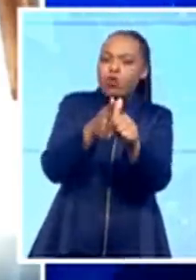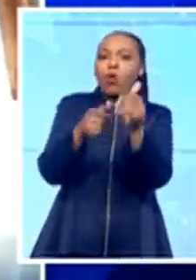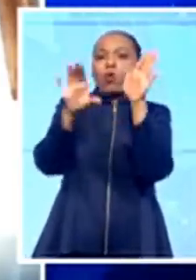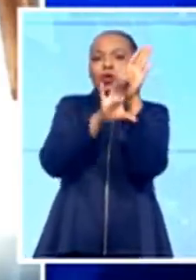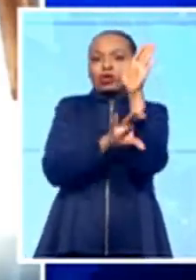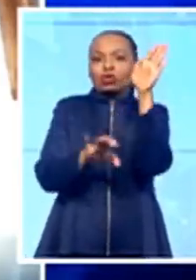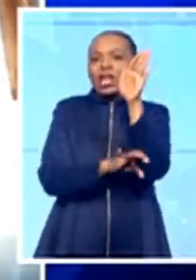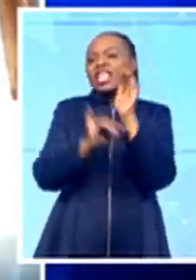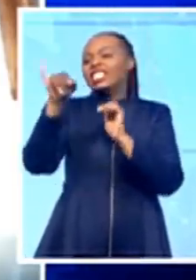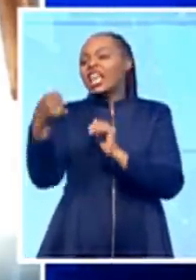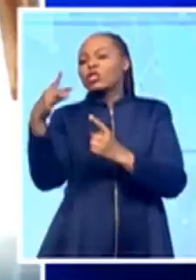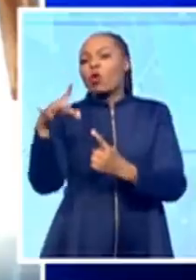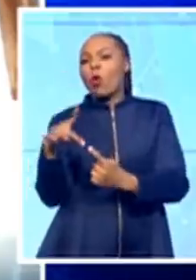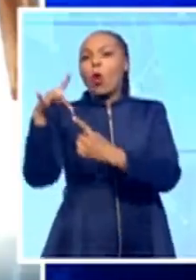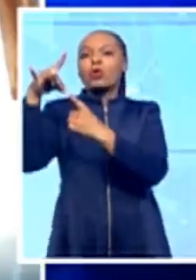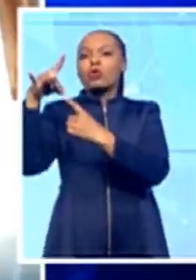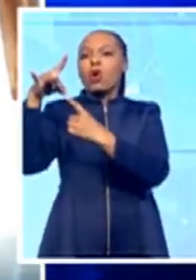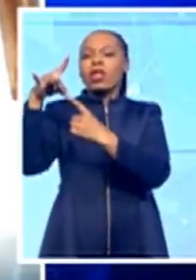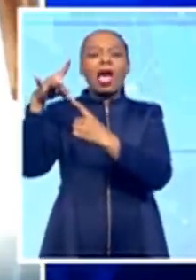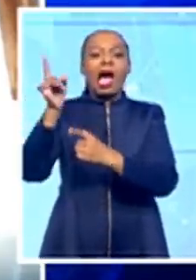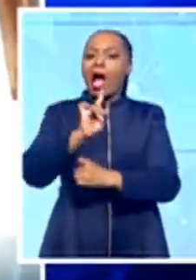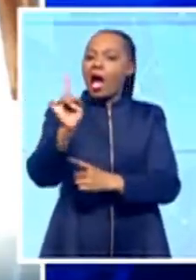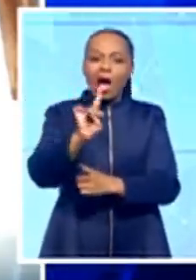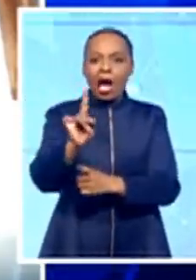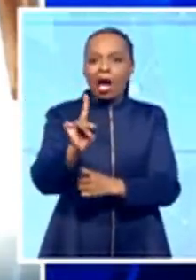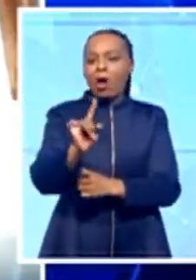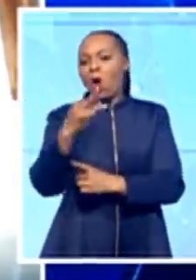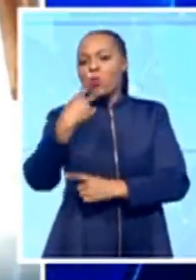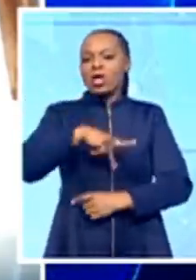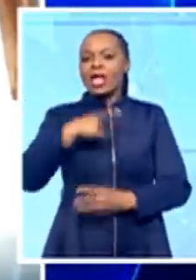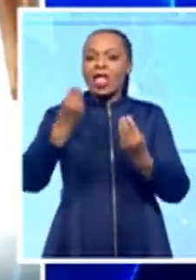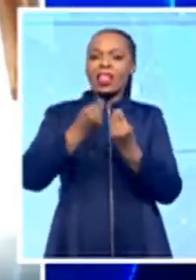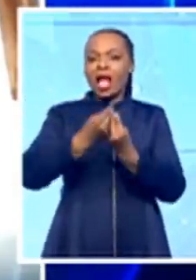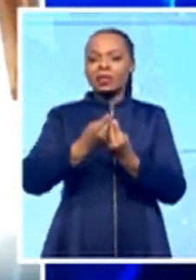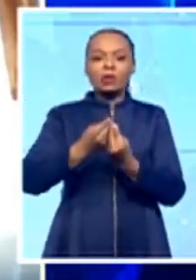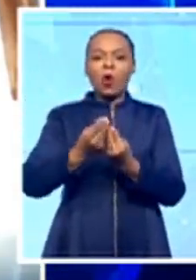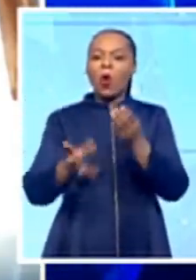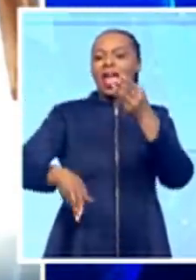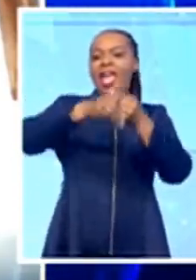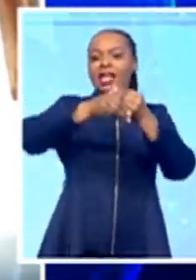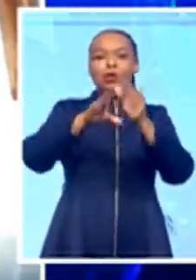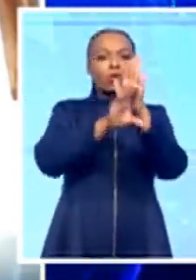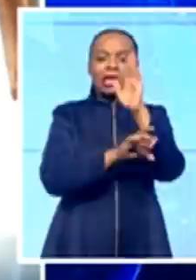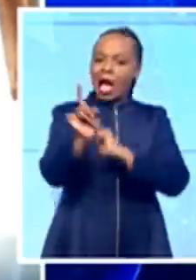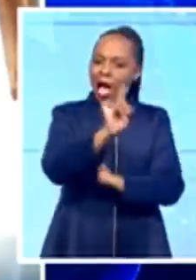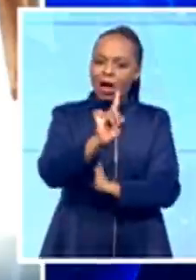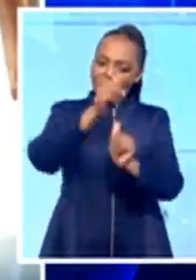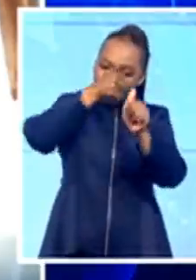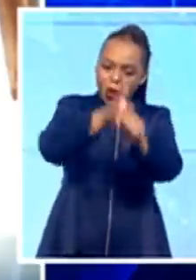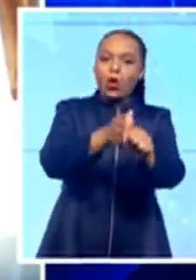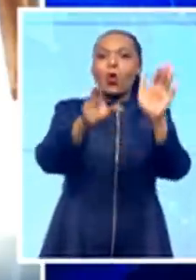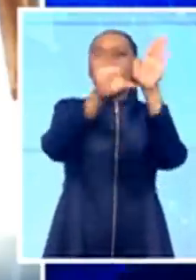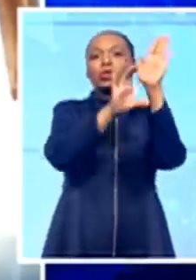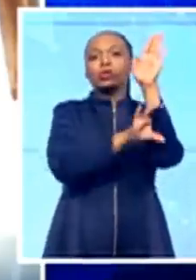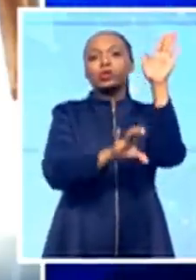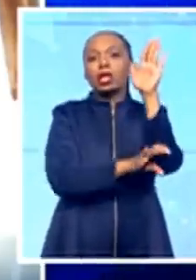all other fancy things that they want to infer on the Constitution. The Constitution of this country has not been written for lawyers. It has been written for the